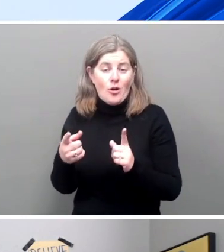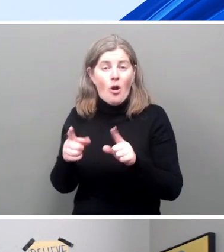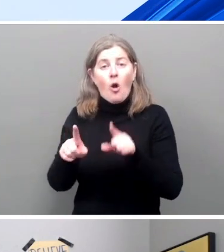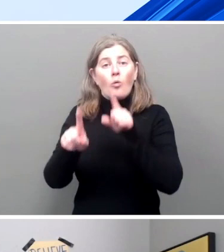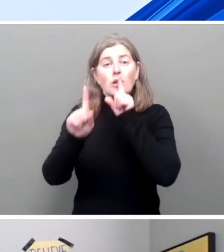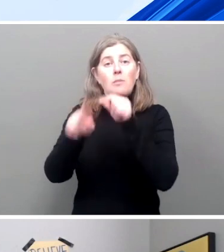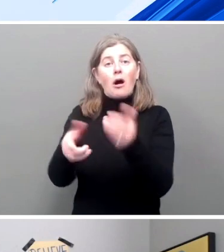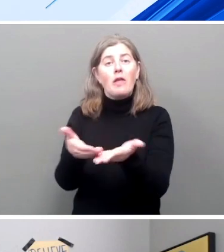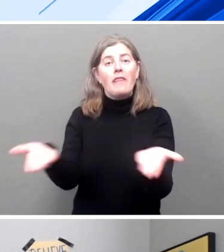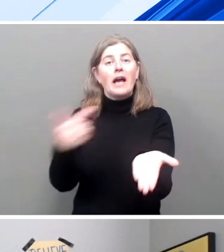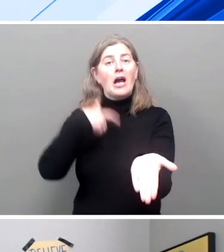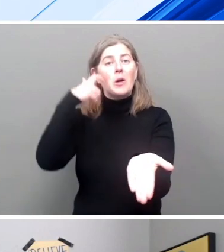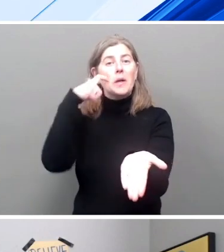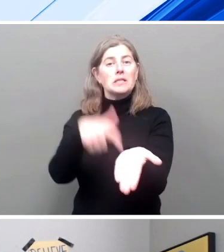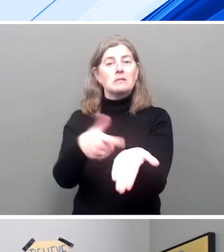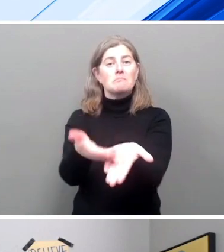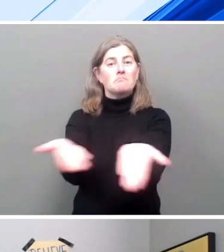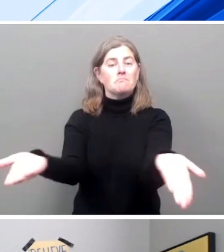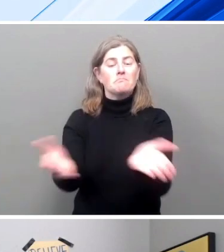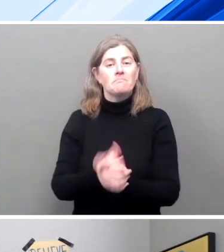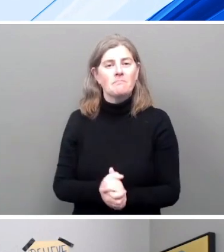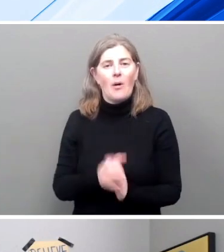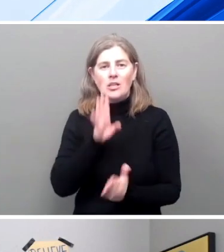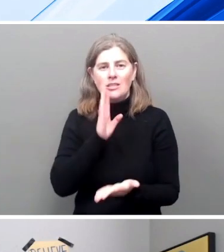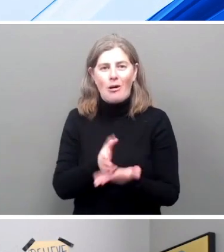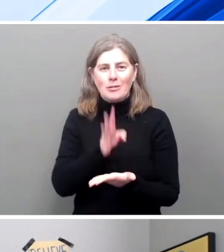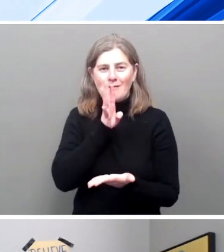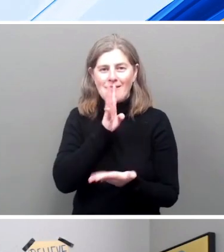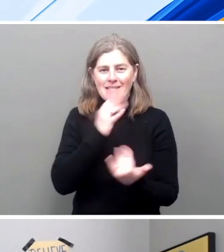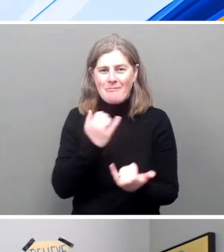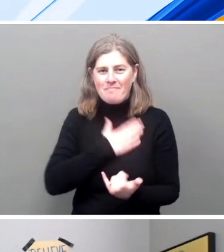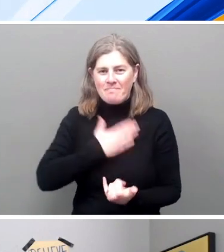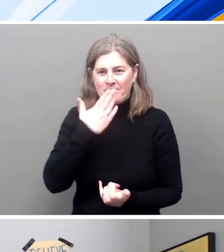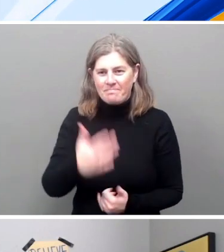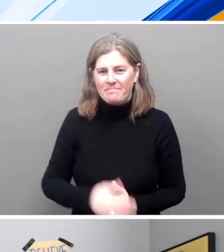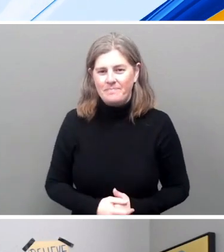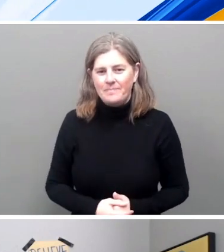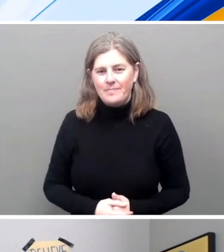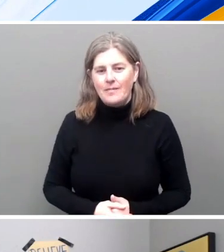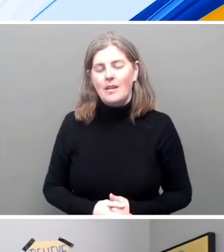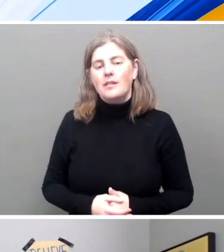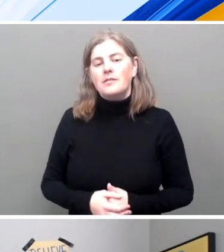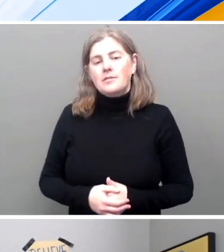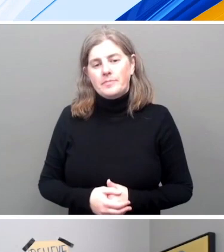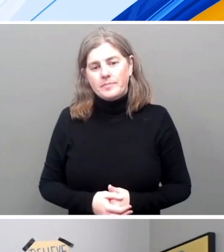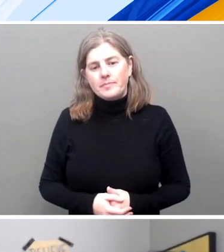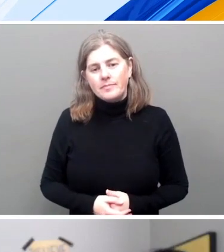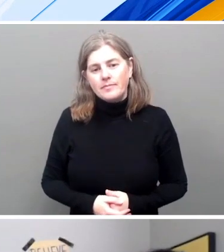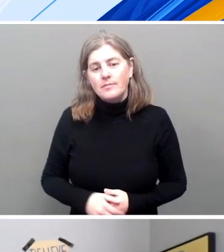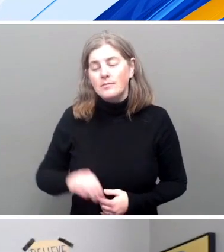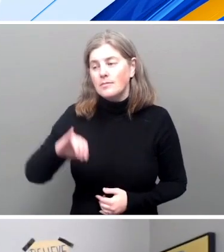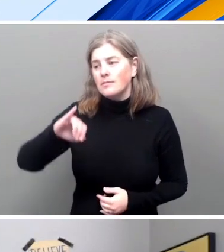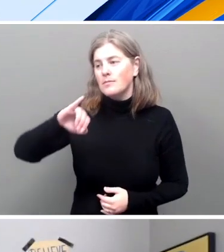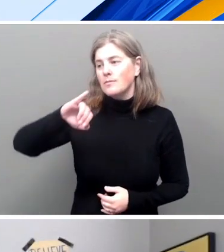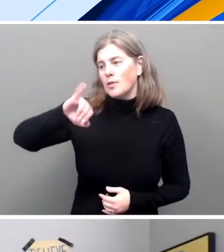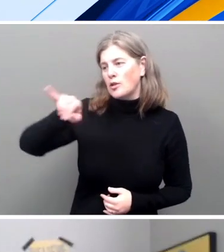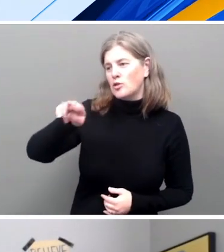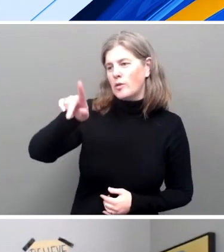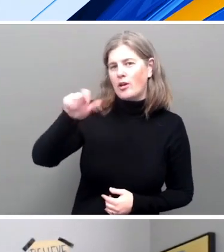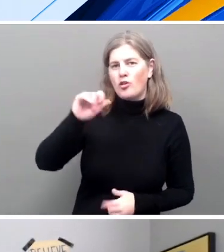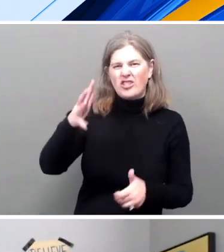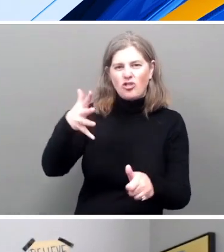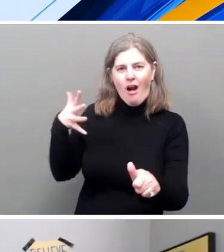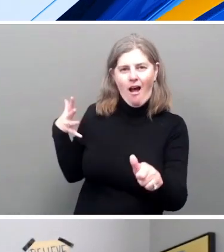noticed. So I'll stop talking now. Thank you. Yeah, Julia, as usual, you're kind of like caught up with